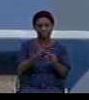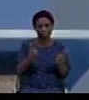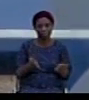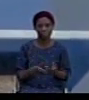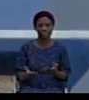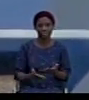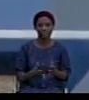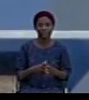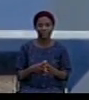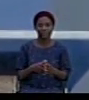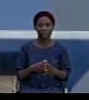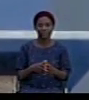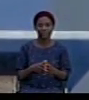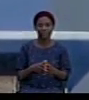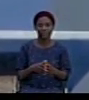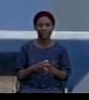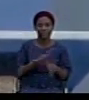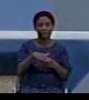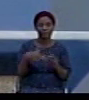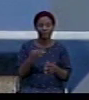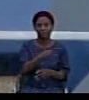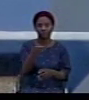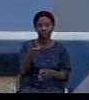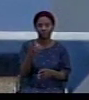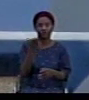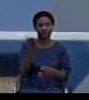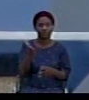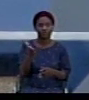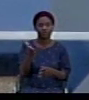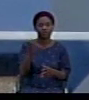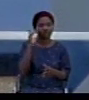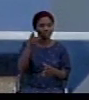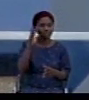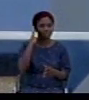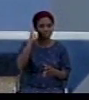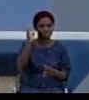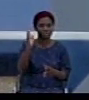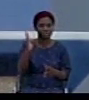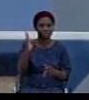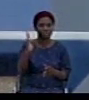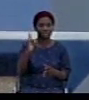you will testify tomorrow morning at the Sunday